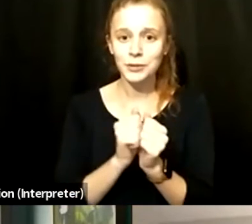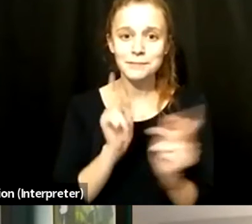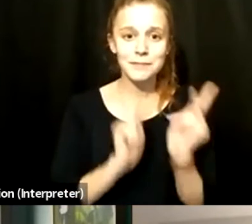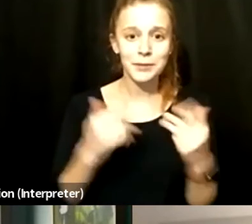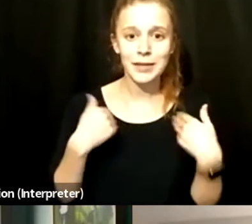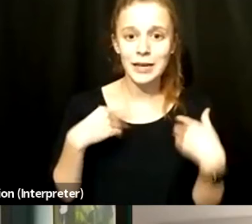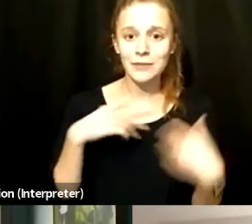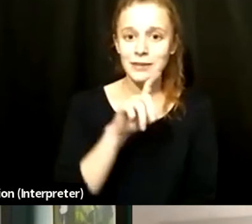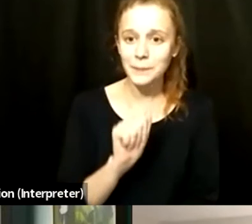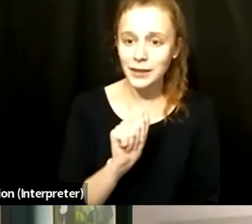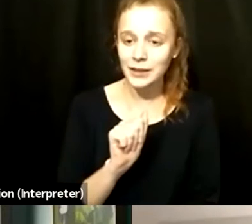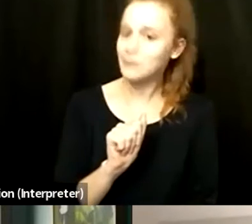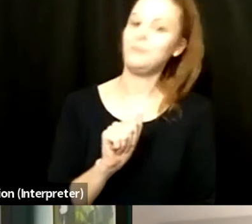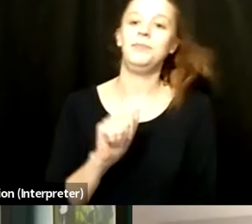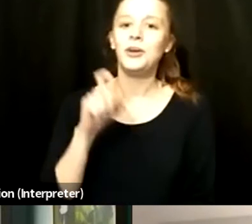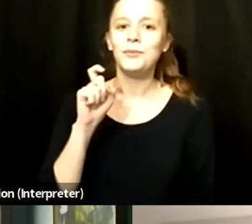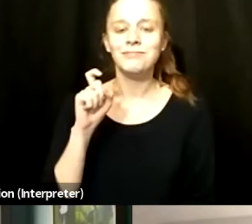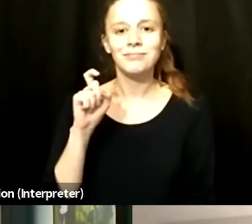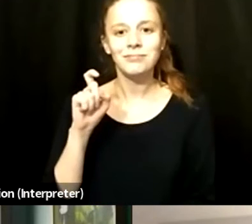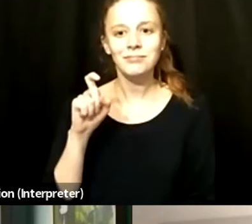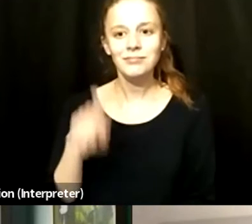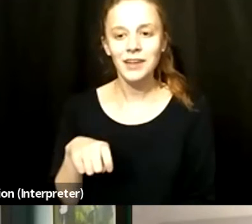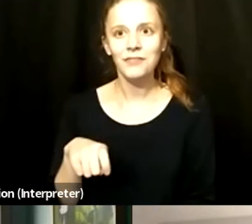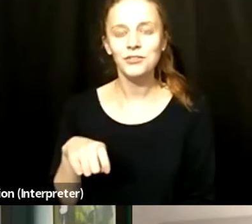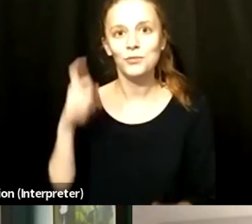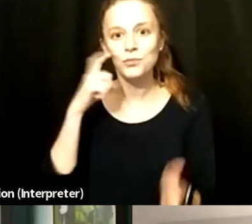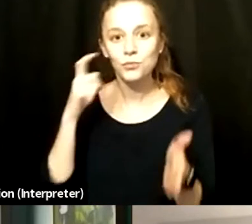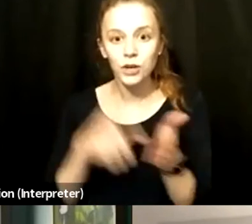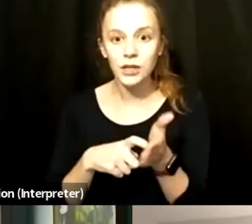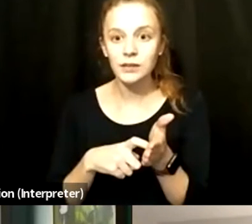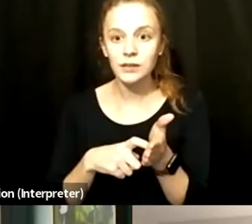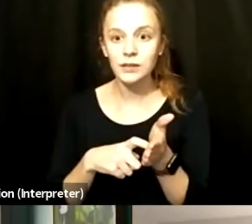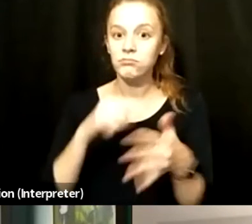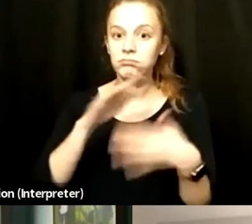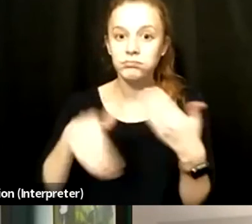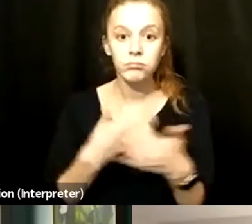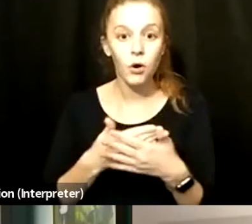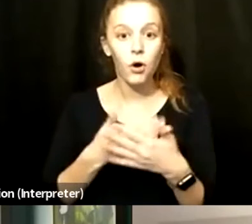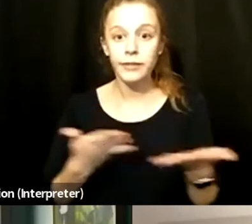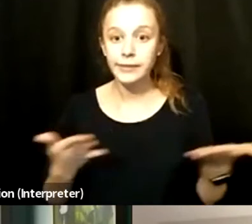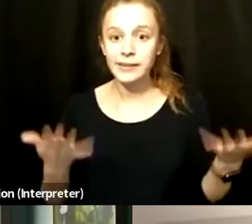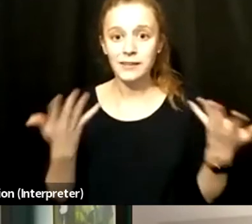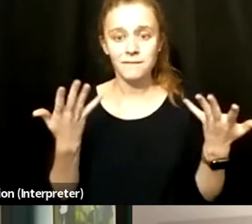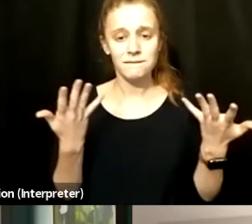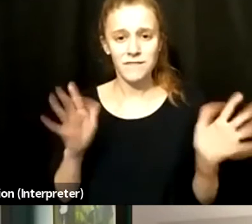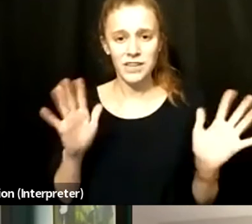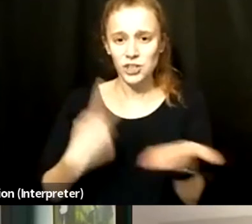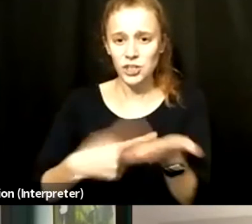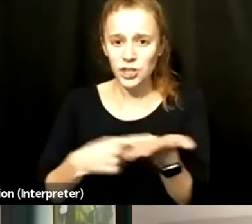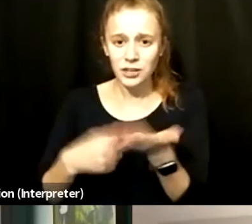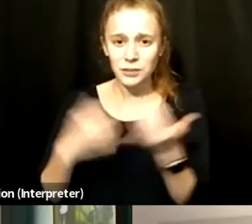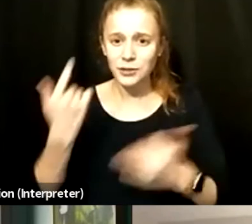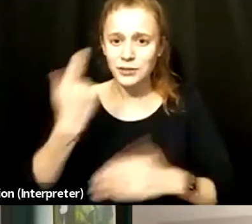lives outside the pool or off the track, recognizing all the things that we've talked about today. I mean, even the touch points that we've had on